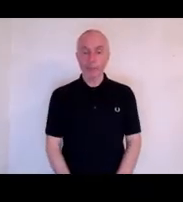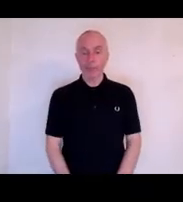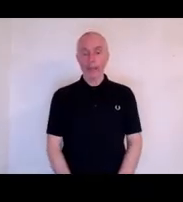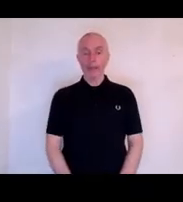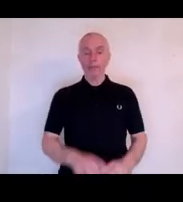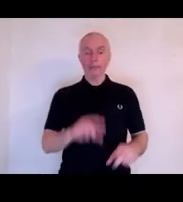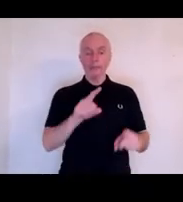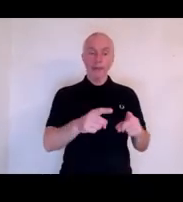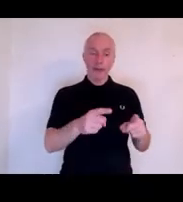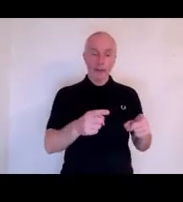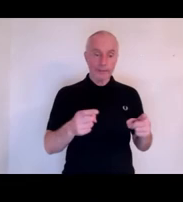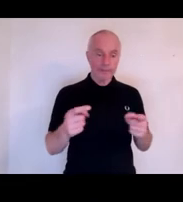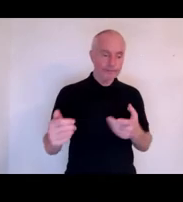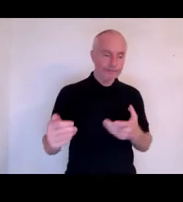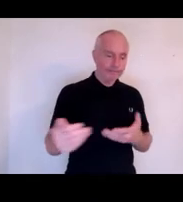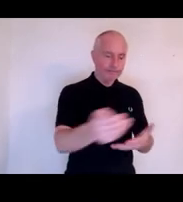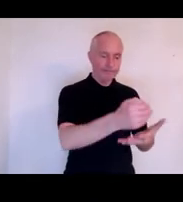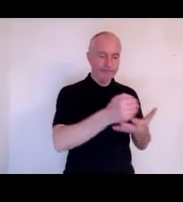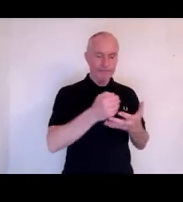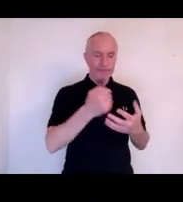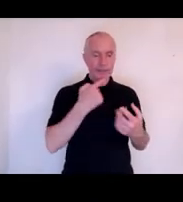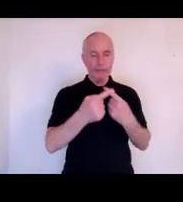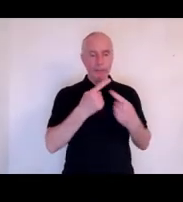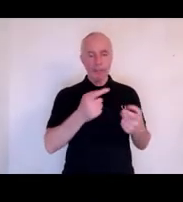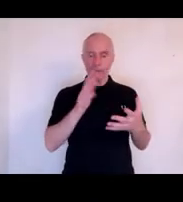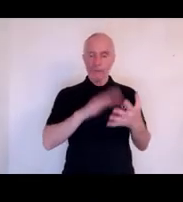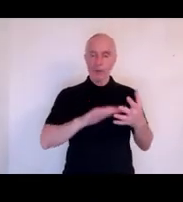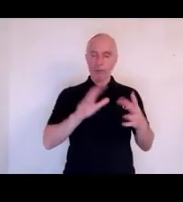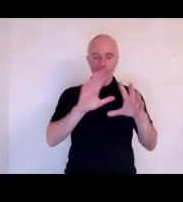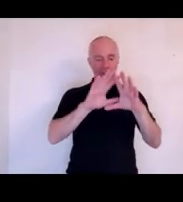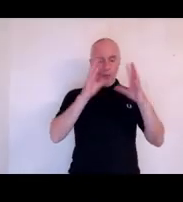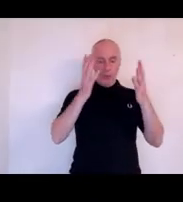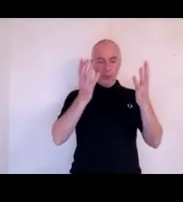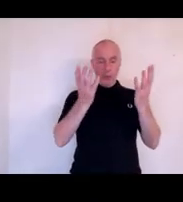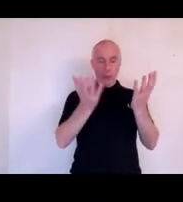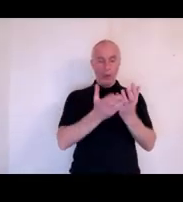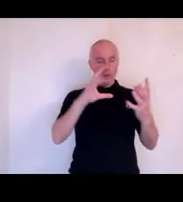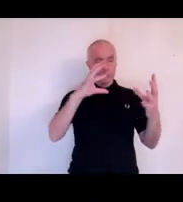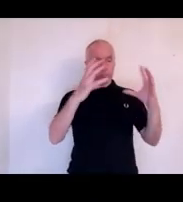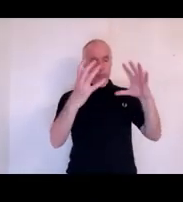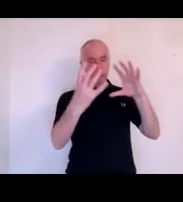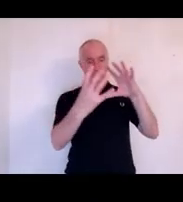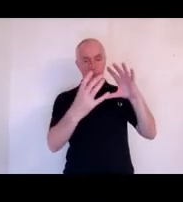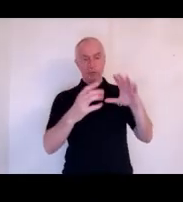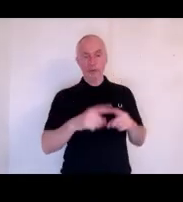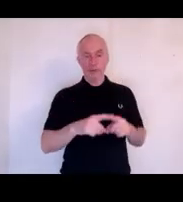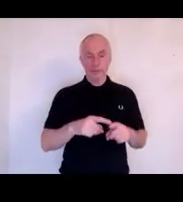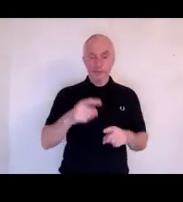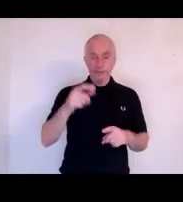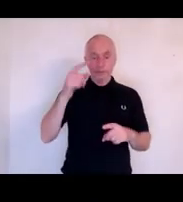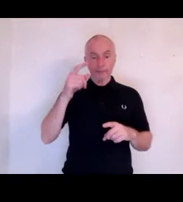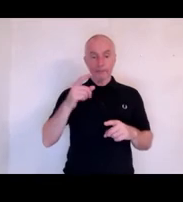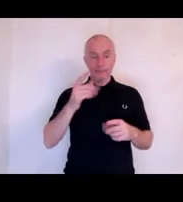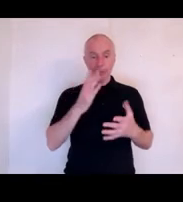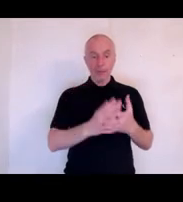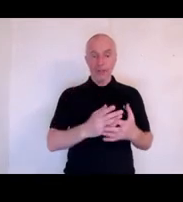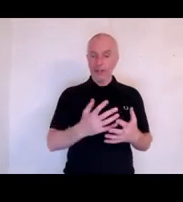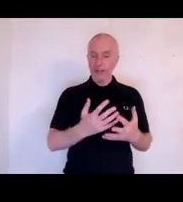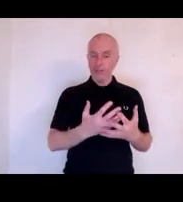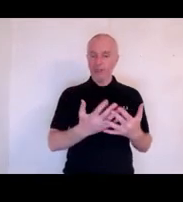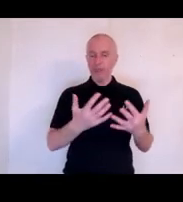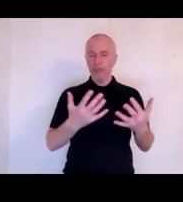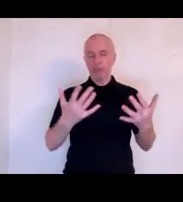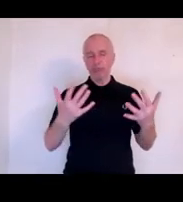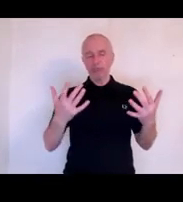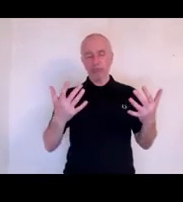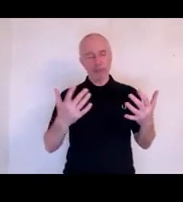of the nuclear data that we have processed around the world. And you can start to get a sense of the scale of the amount of data we're dealing with in this